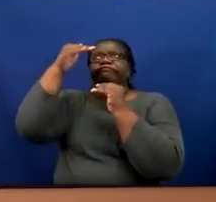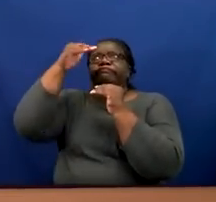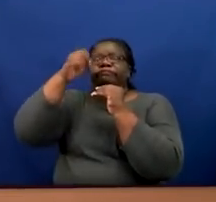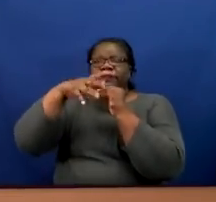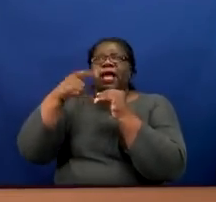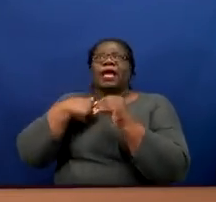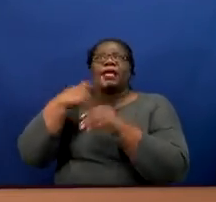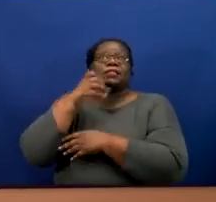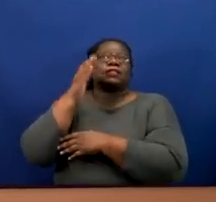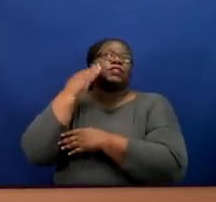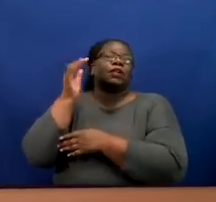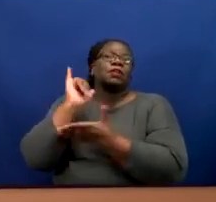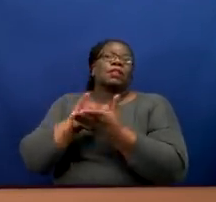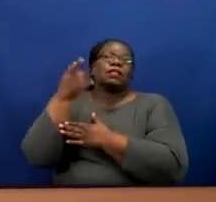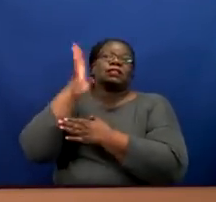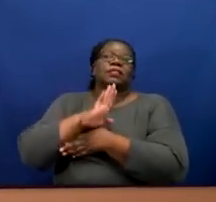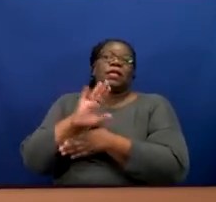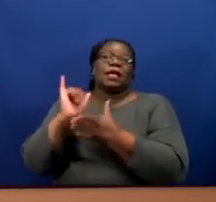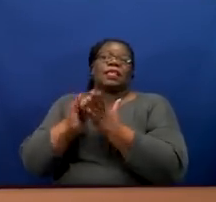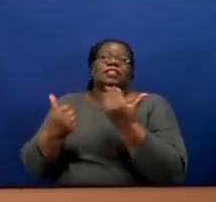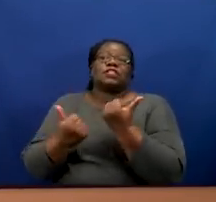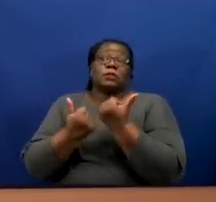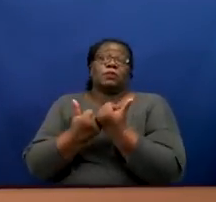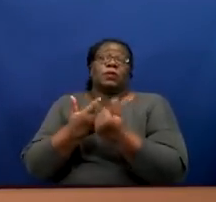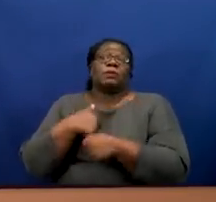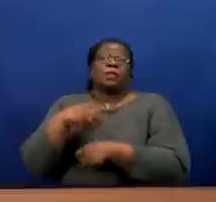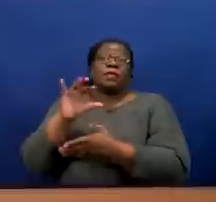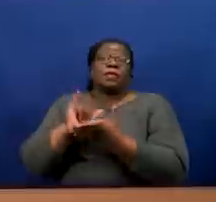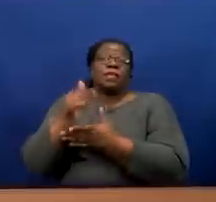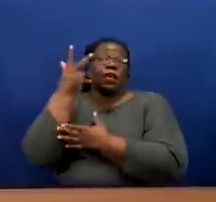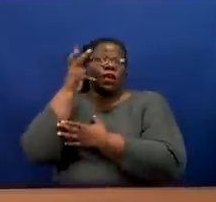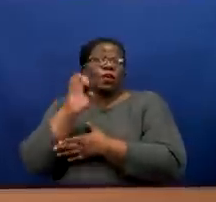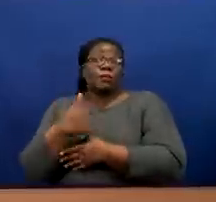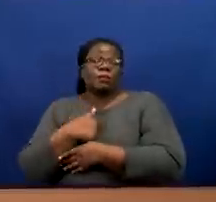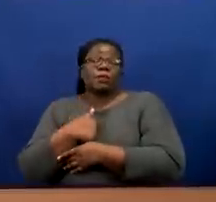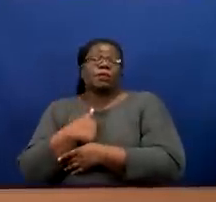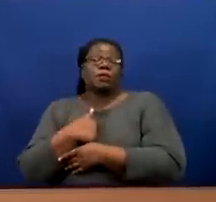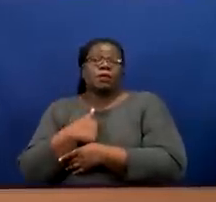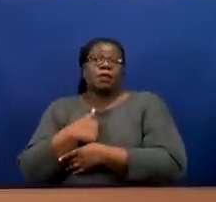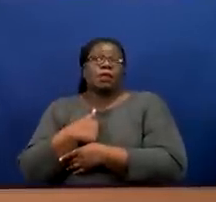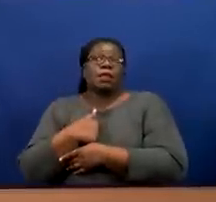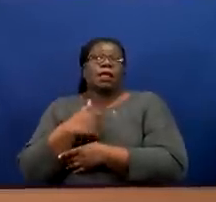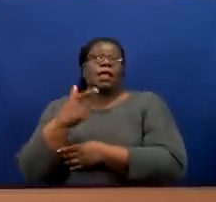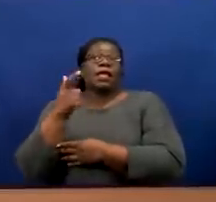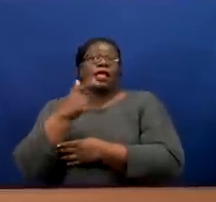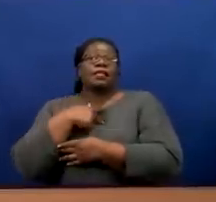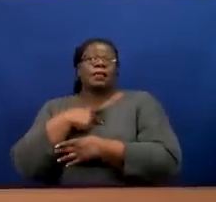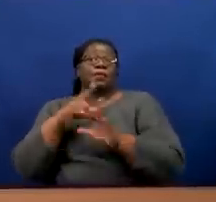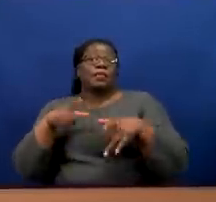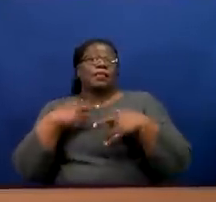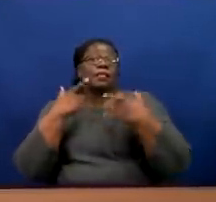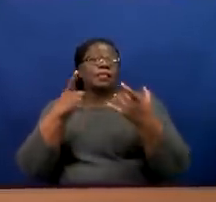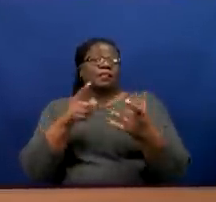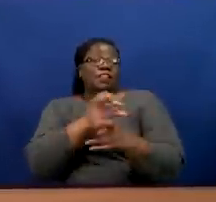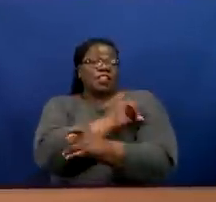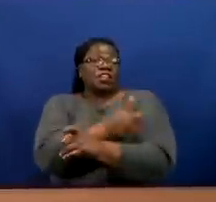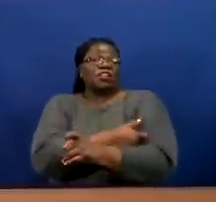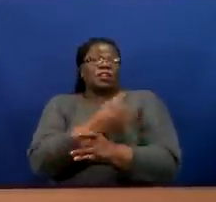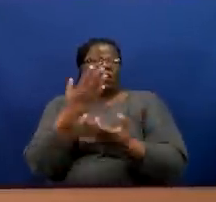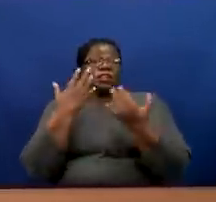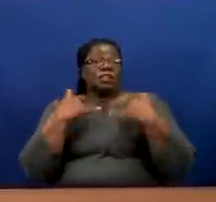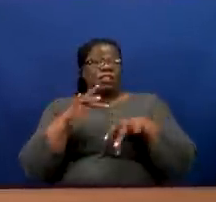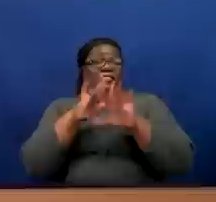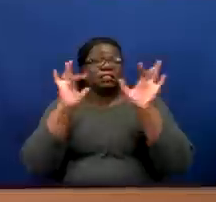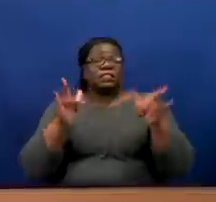I need to know that there's a God who's on my side who heard me. And I've been deputized on this 4th Sunday of November to